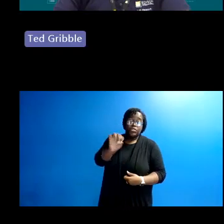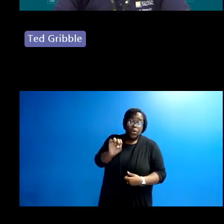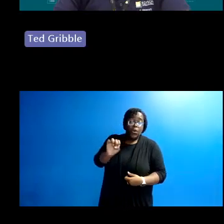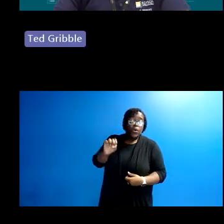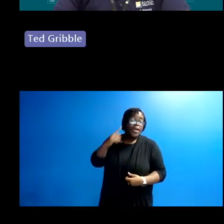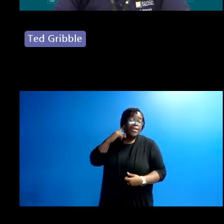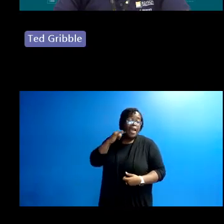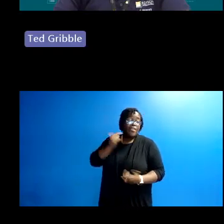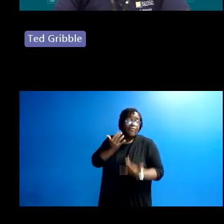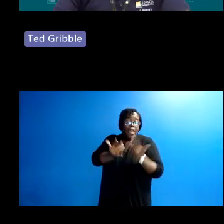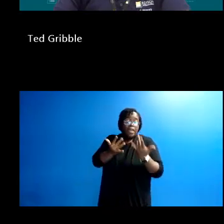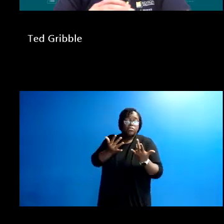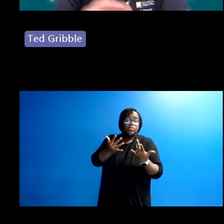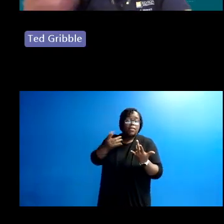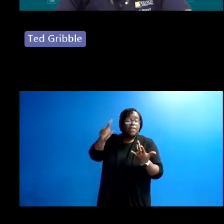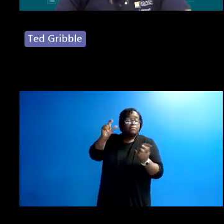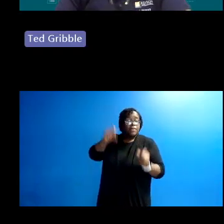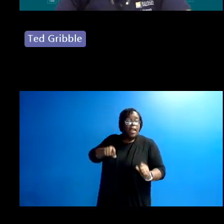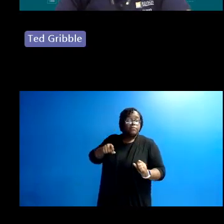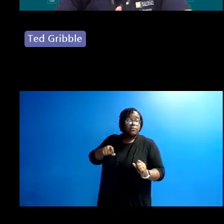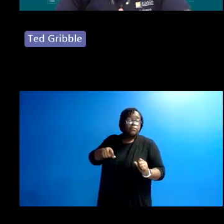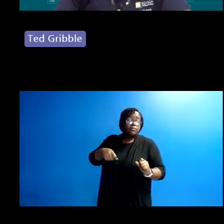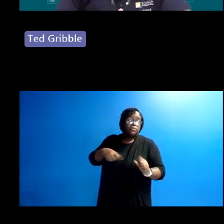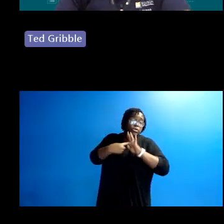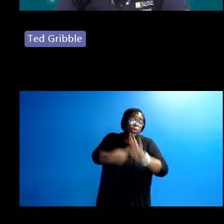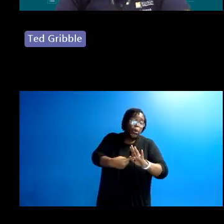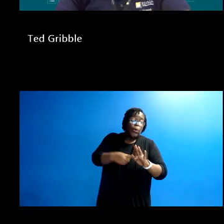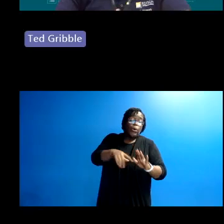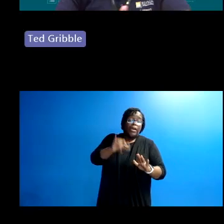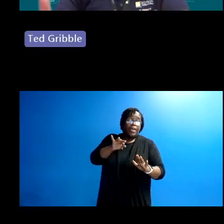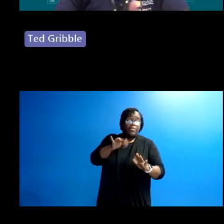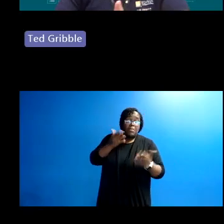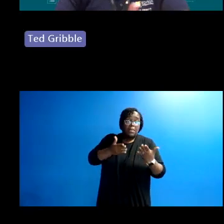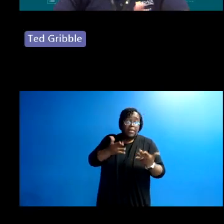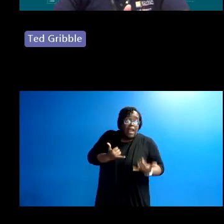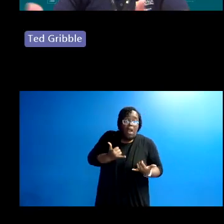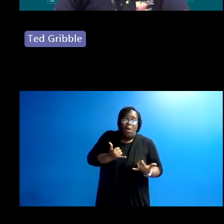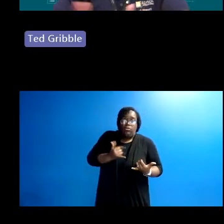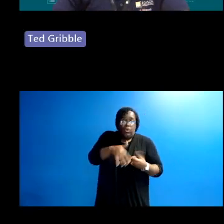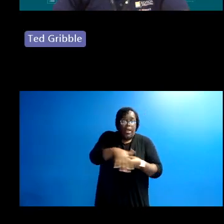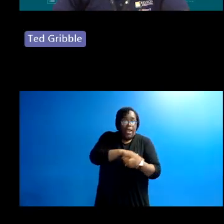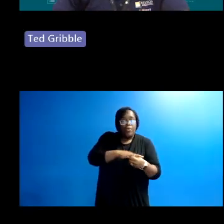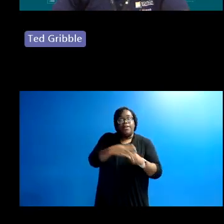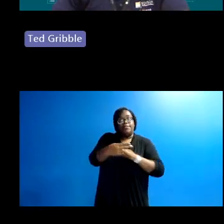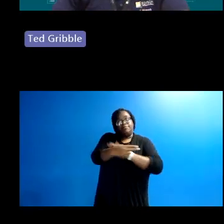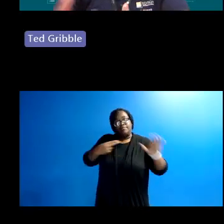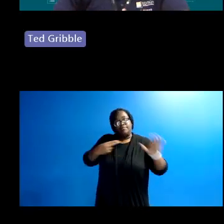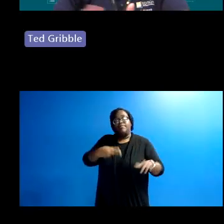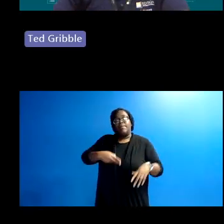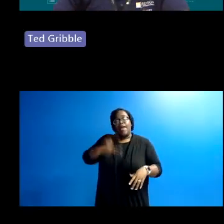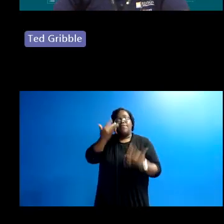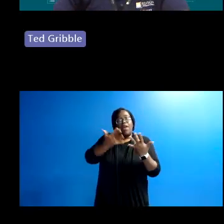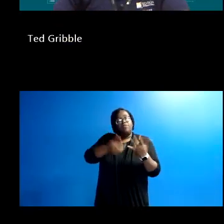give you some indication of whether now all of a sudden in a high fire area, which may affect your insurance. But